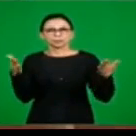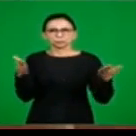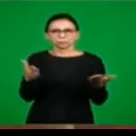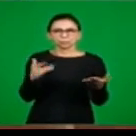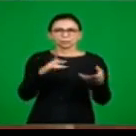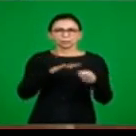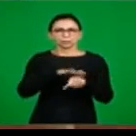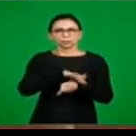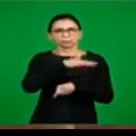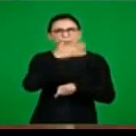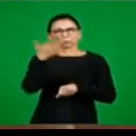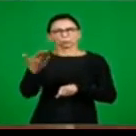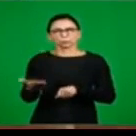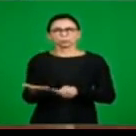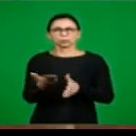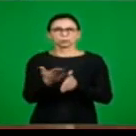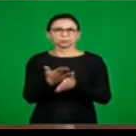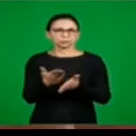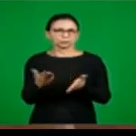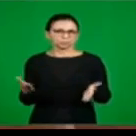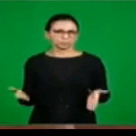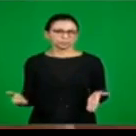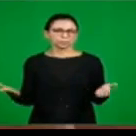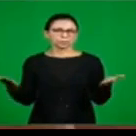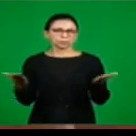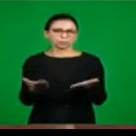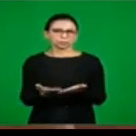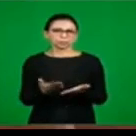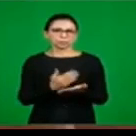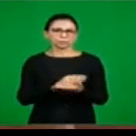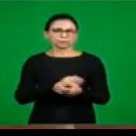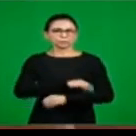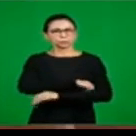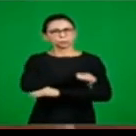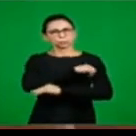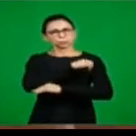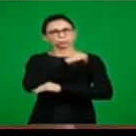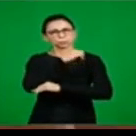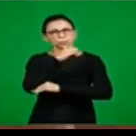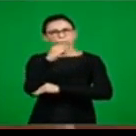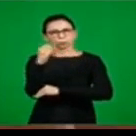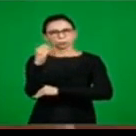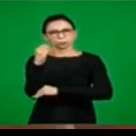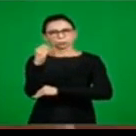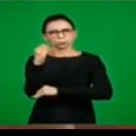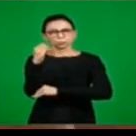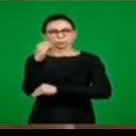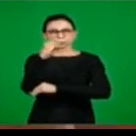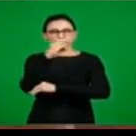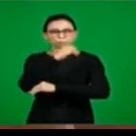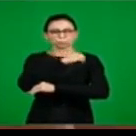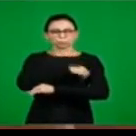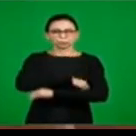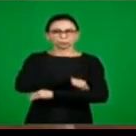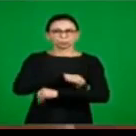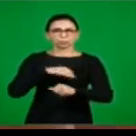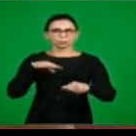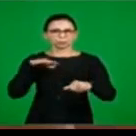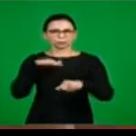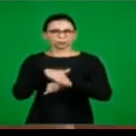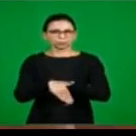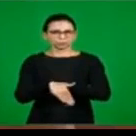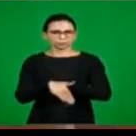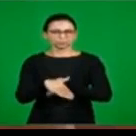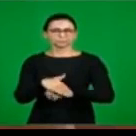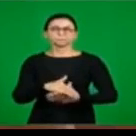already passed, and now we're at night. When we know that the coming of the Lord Jesus is going to come like a robber during the night.